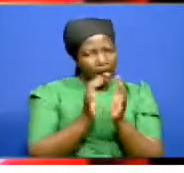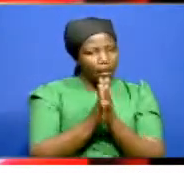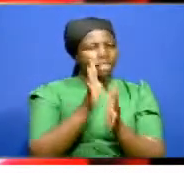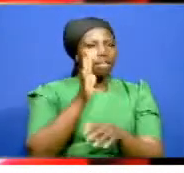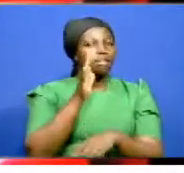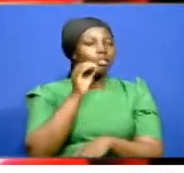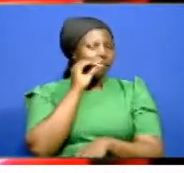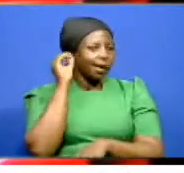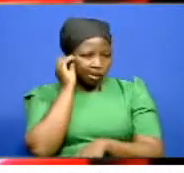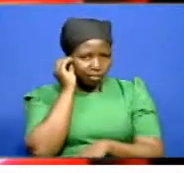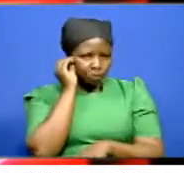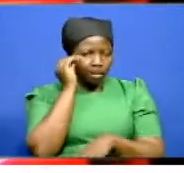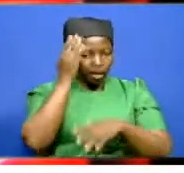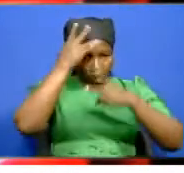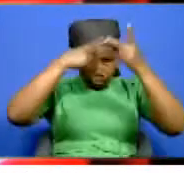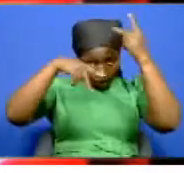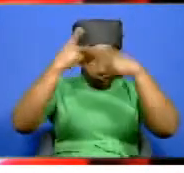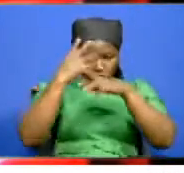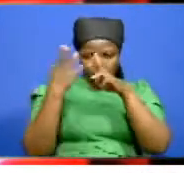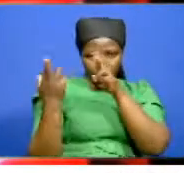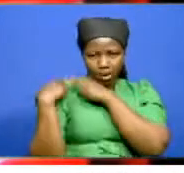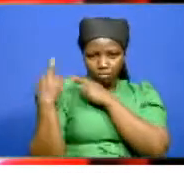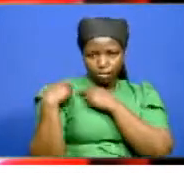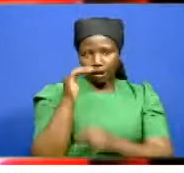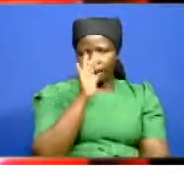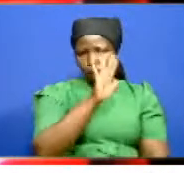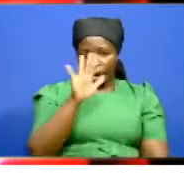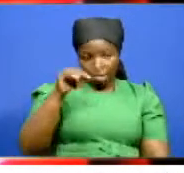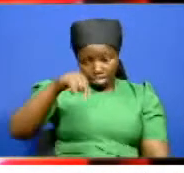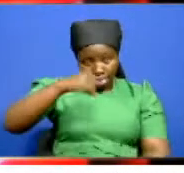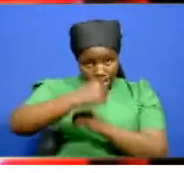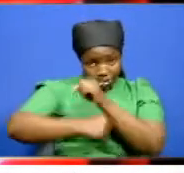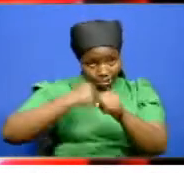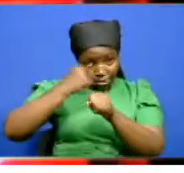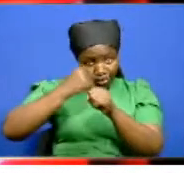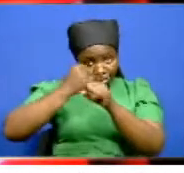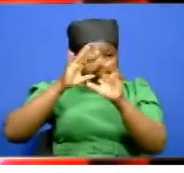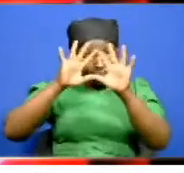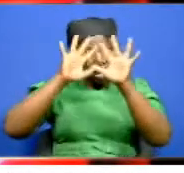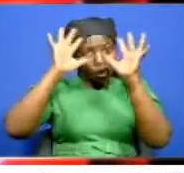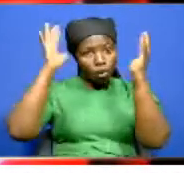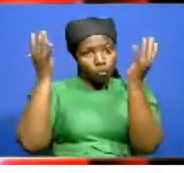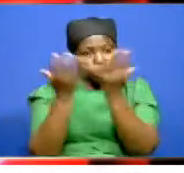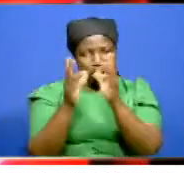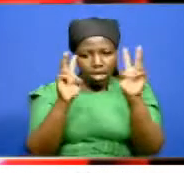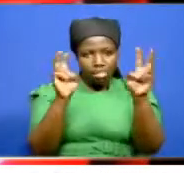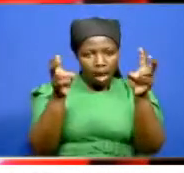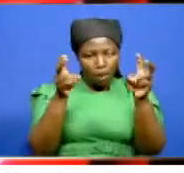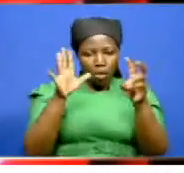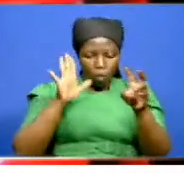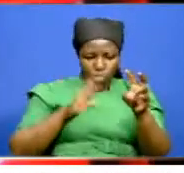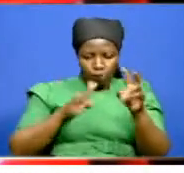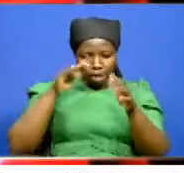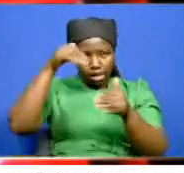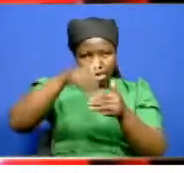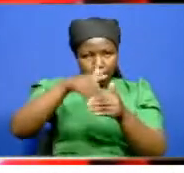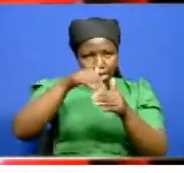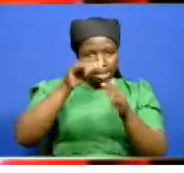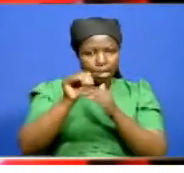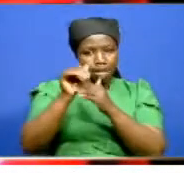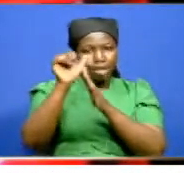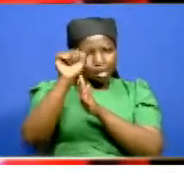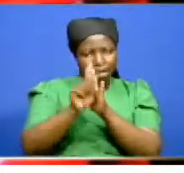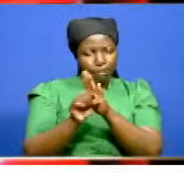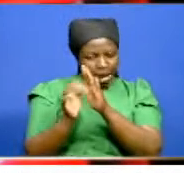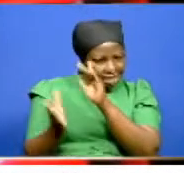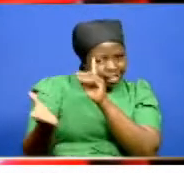professional responsibilities. This year's global theme, Women in Leadership, Achieving an Equal